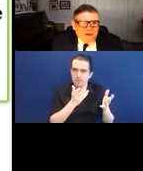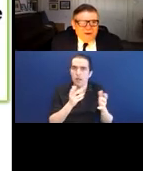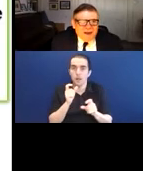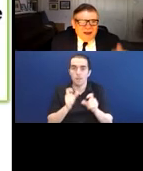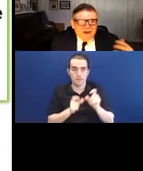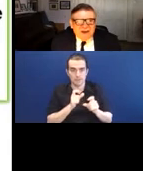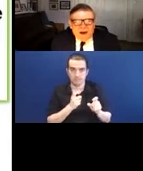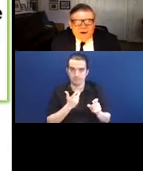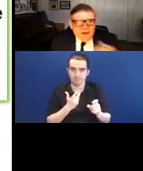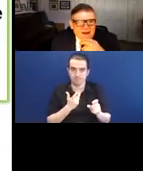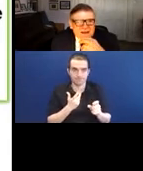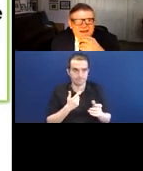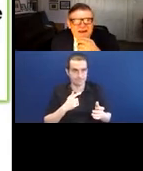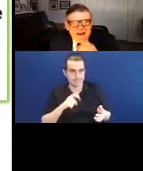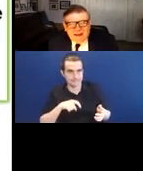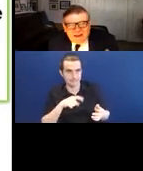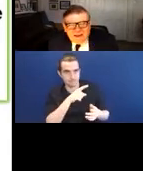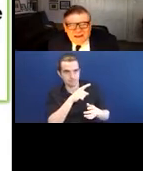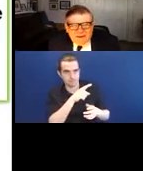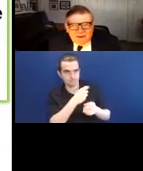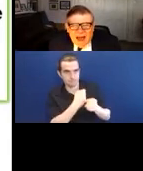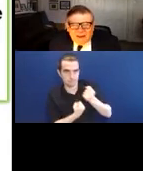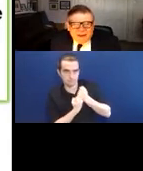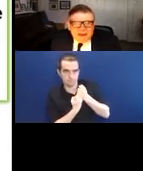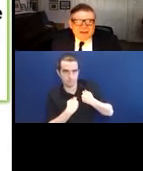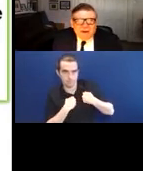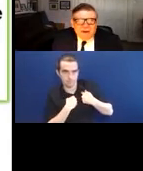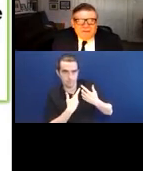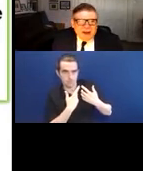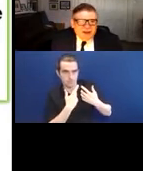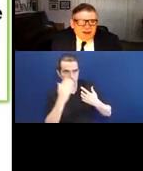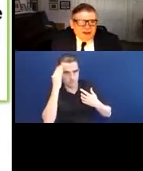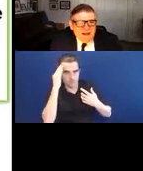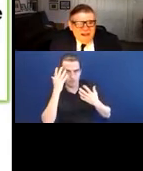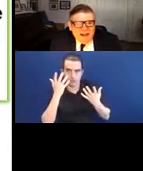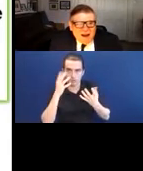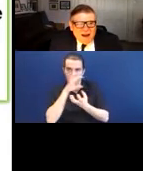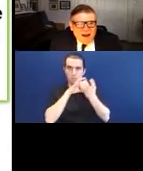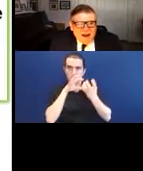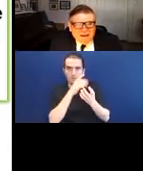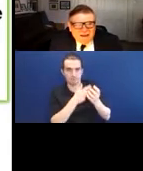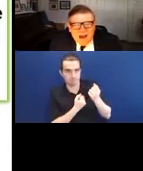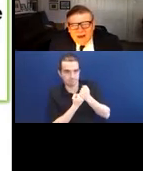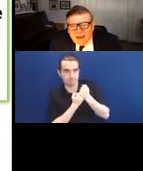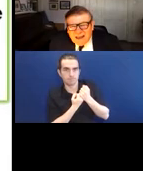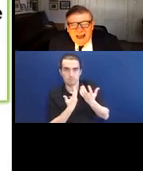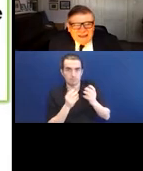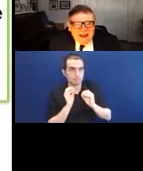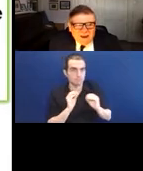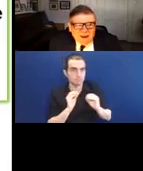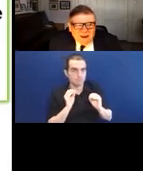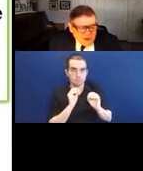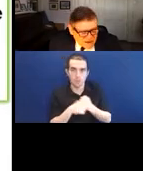about communication helplines. There's a general lack of accessible information, no